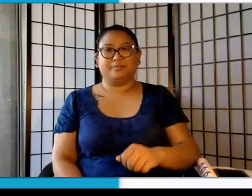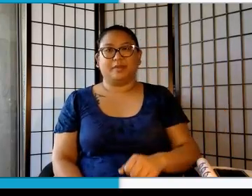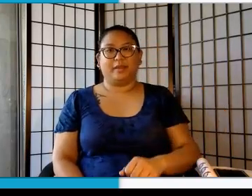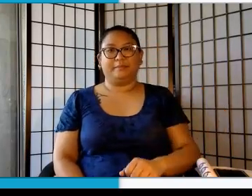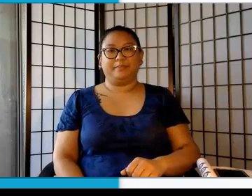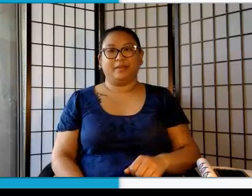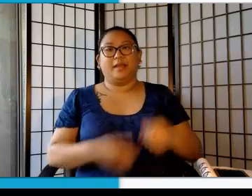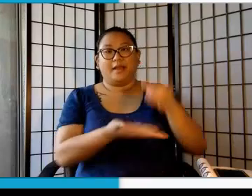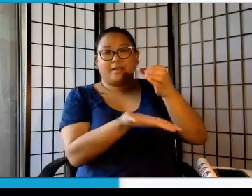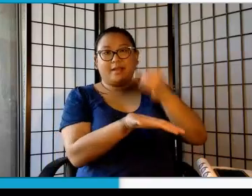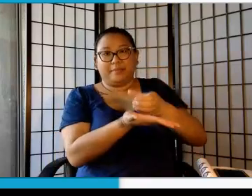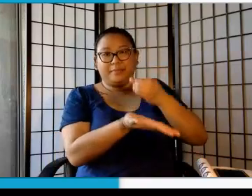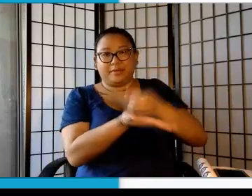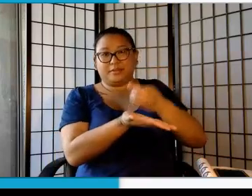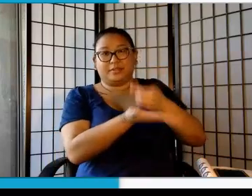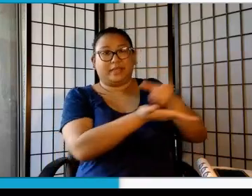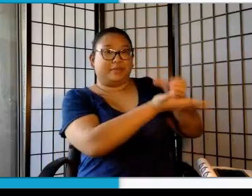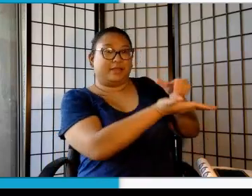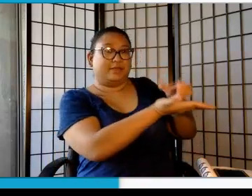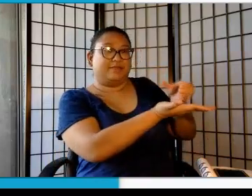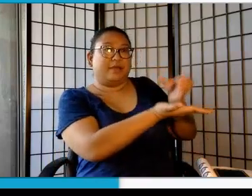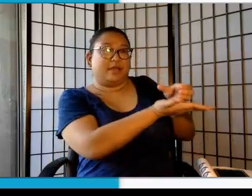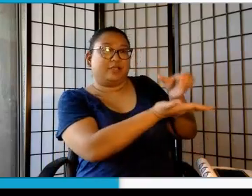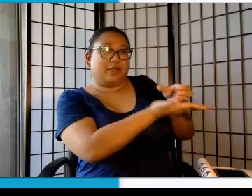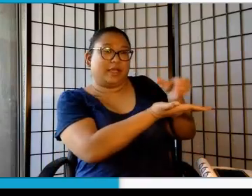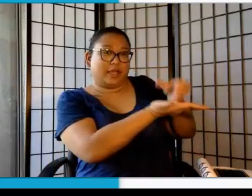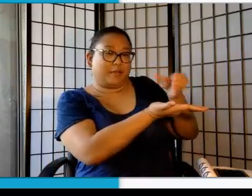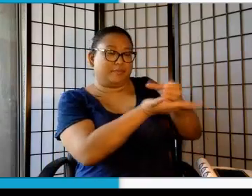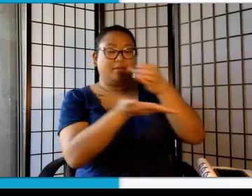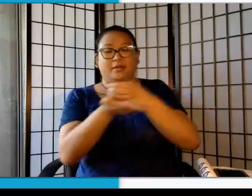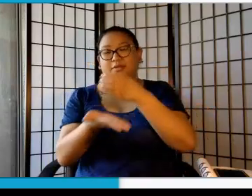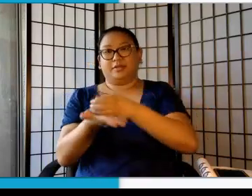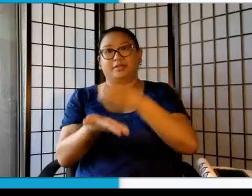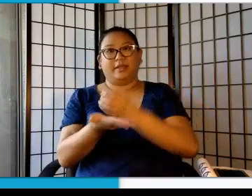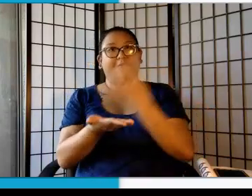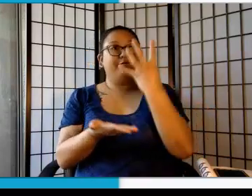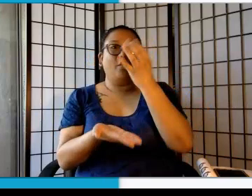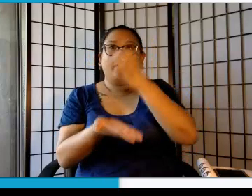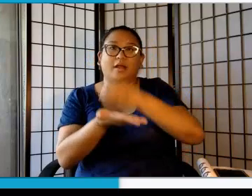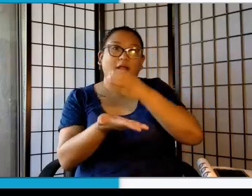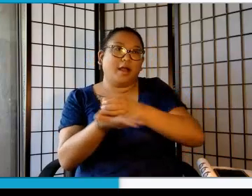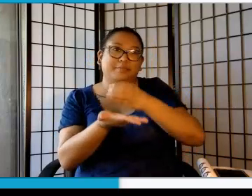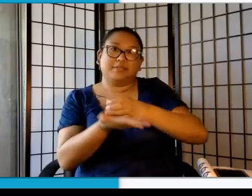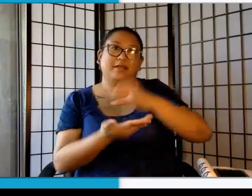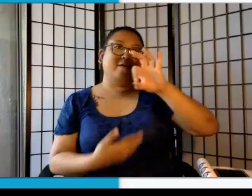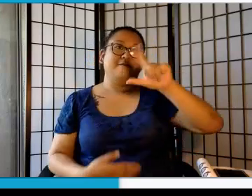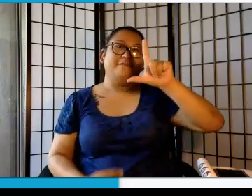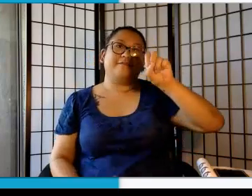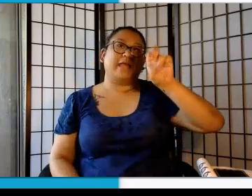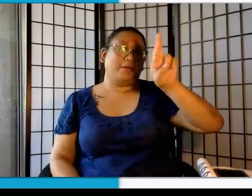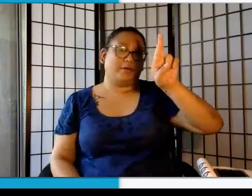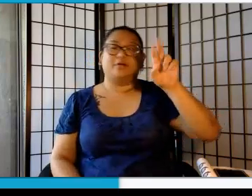Okay. A cup, so it's the same thing as if a drinking cup. So you can say 4 cups